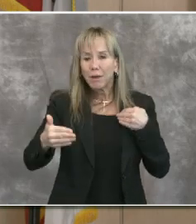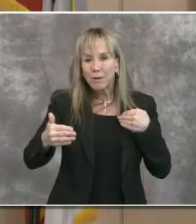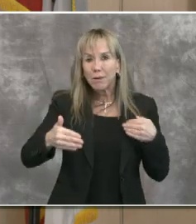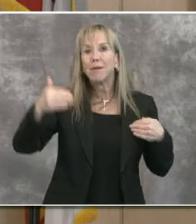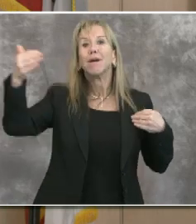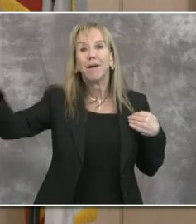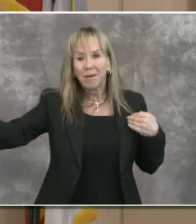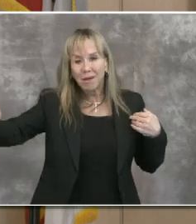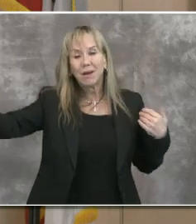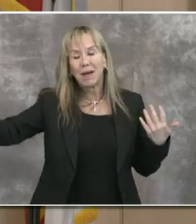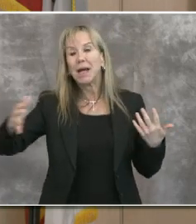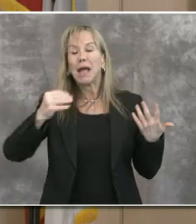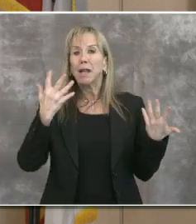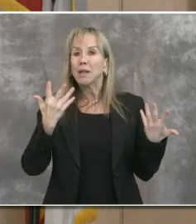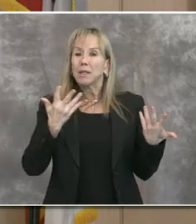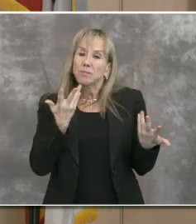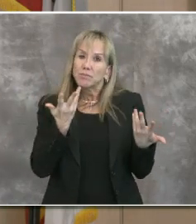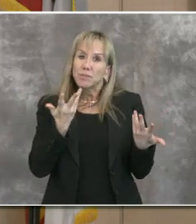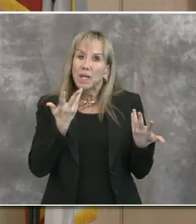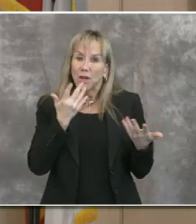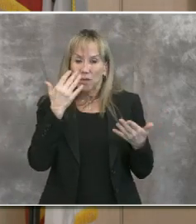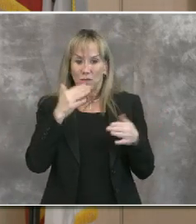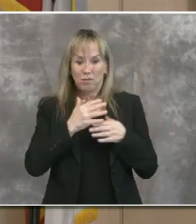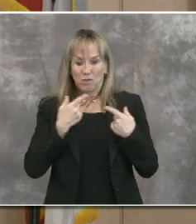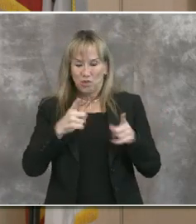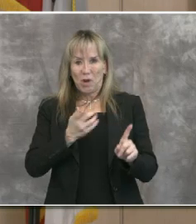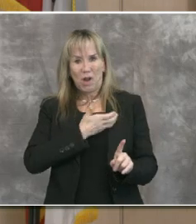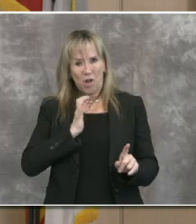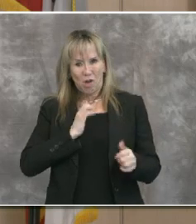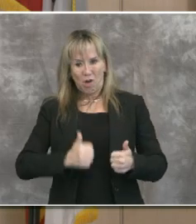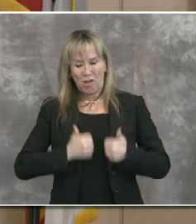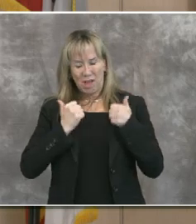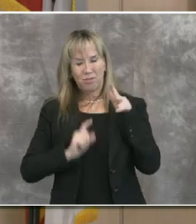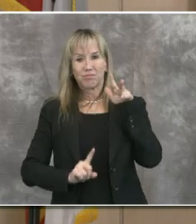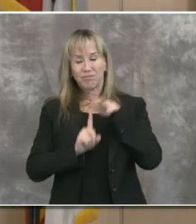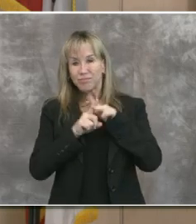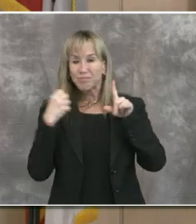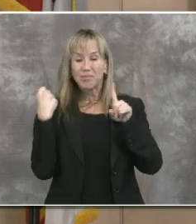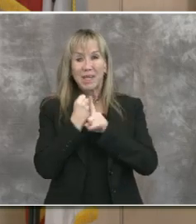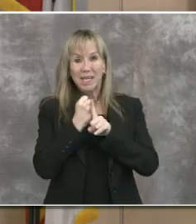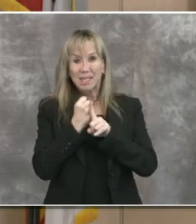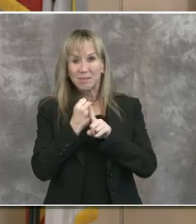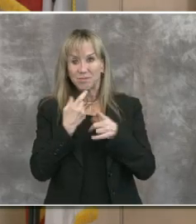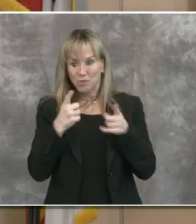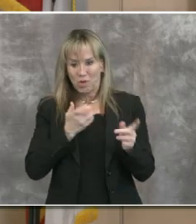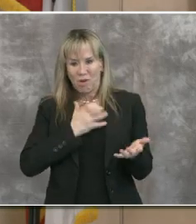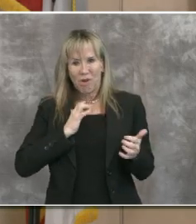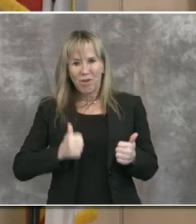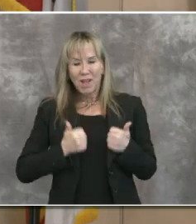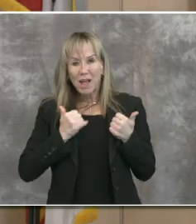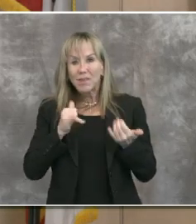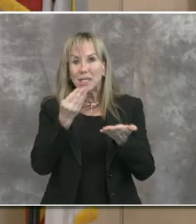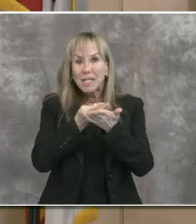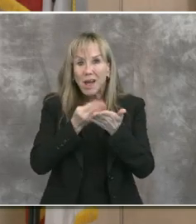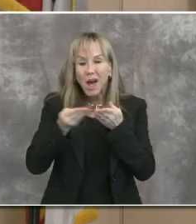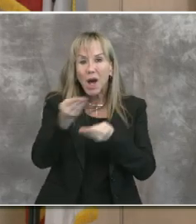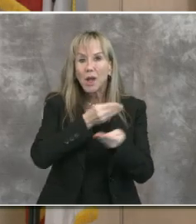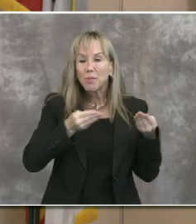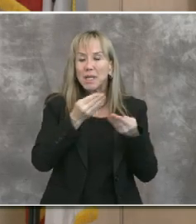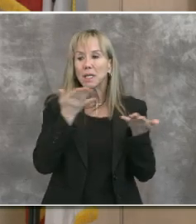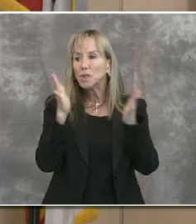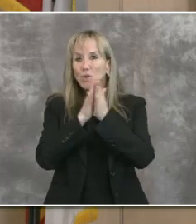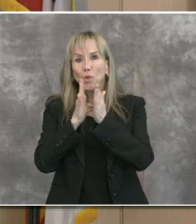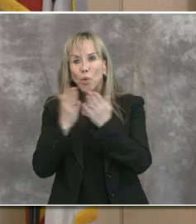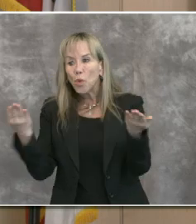lifetime that we would have such an impact on our economy, on our way of life, our schools being closed, our